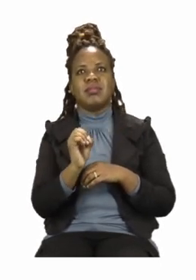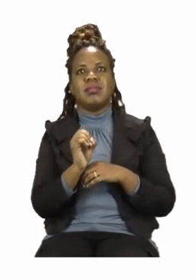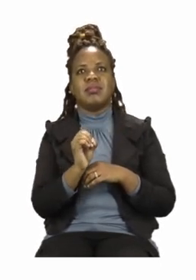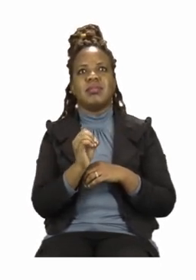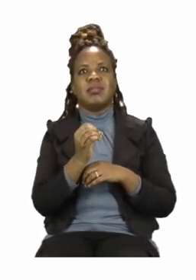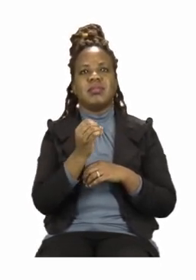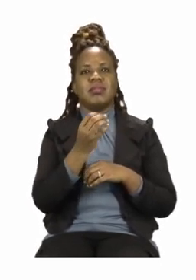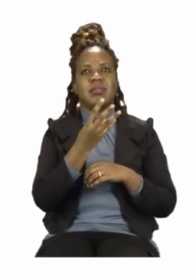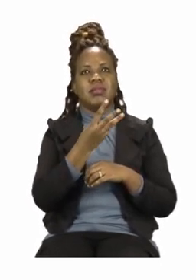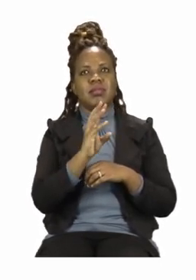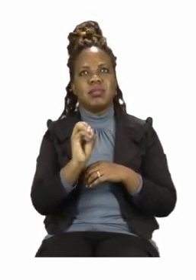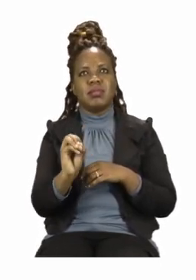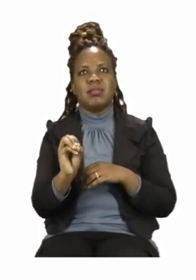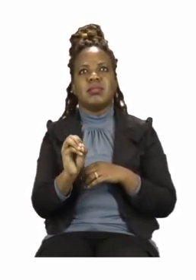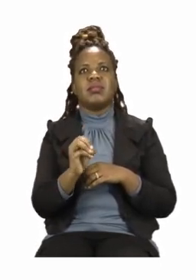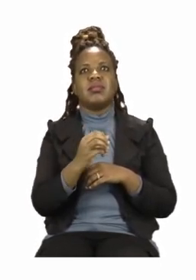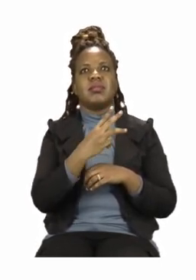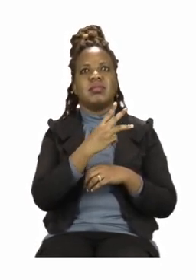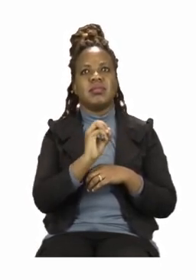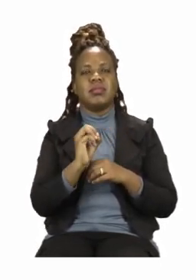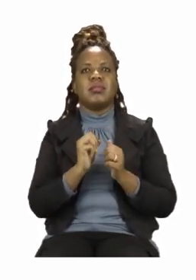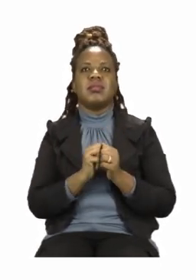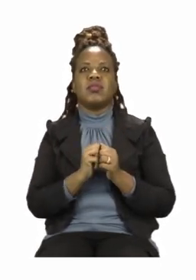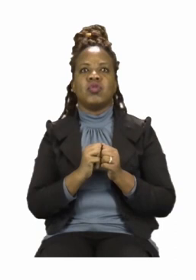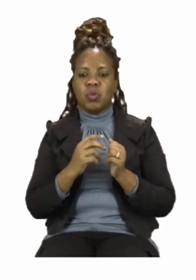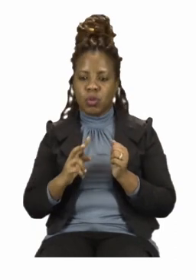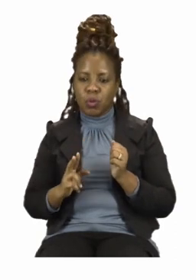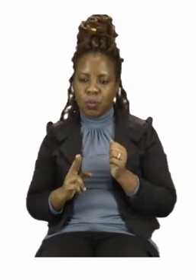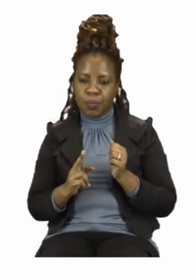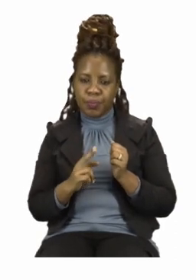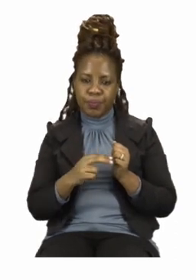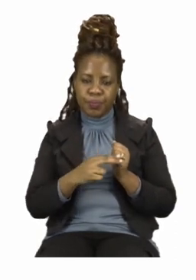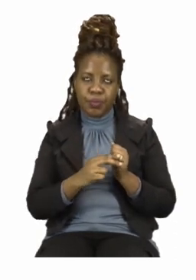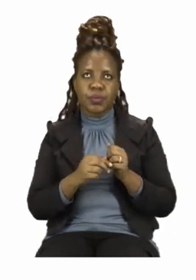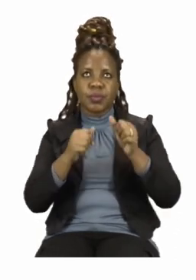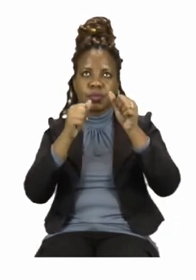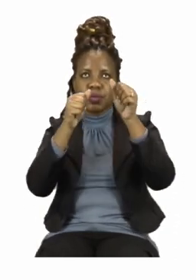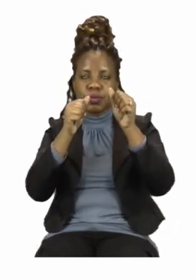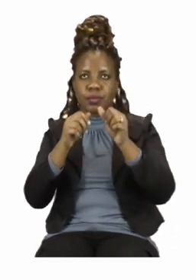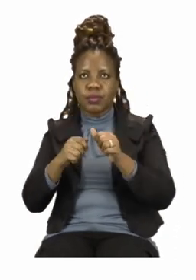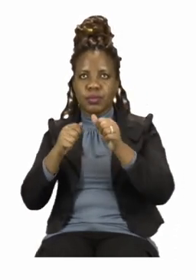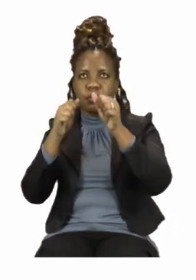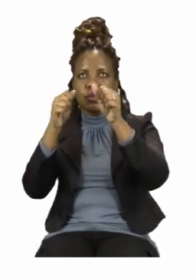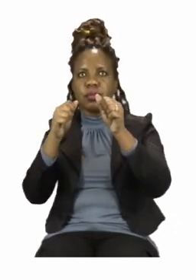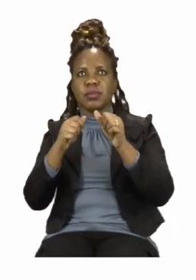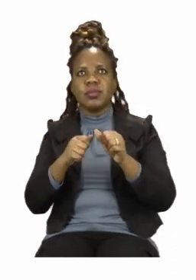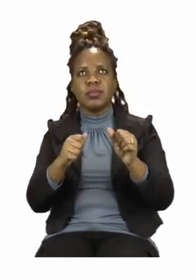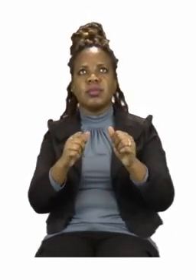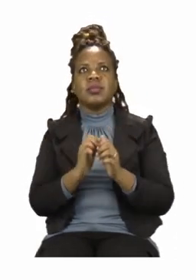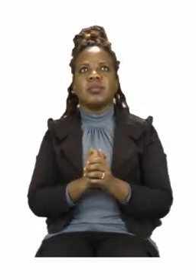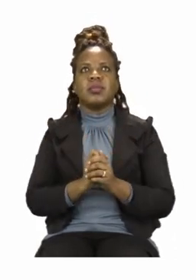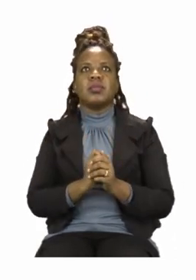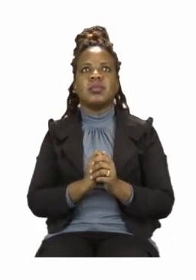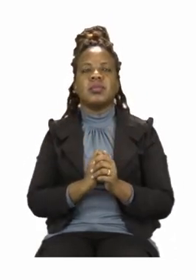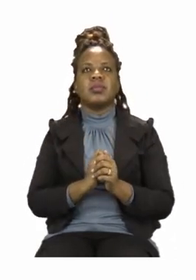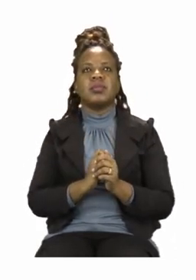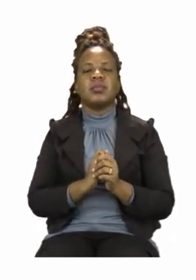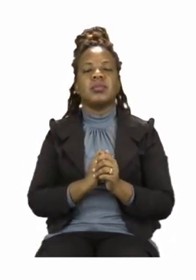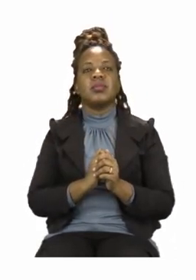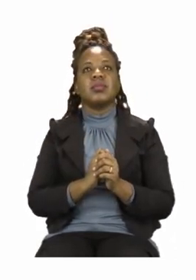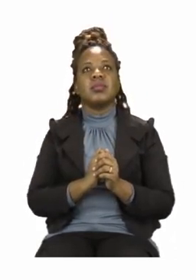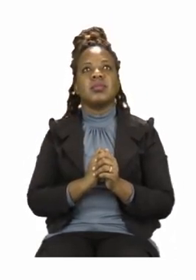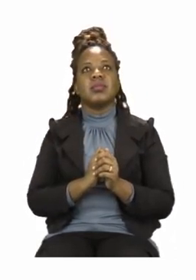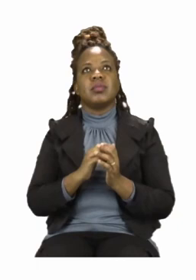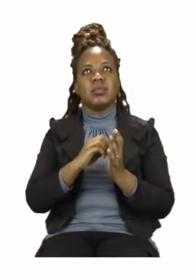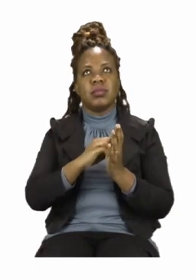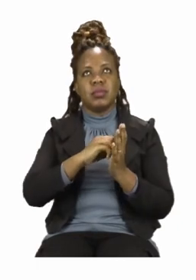60, and 30. When you are subtracting your decade numbers, boys and girls, I'd like to show you